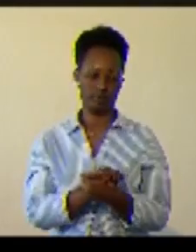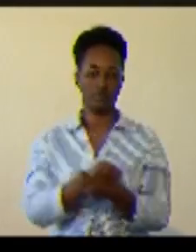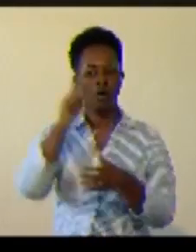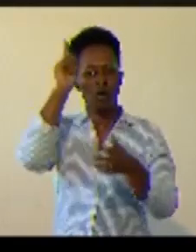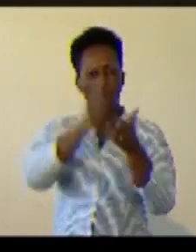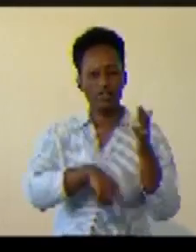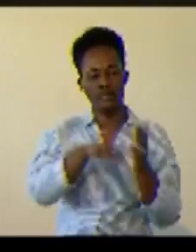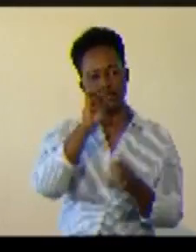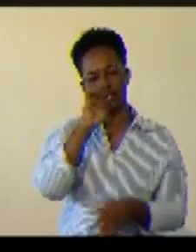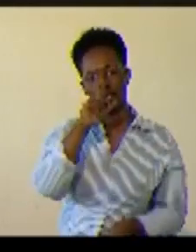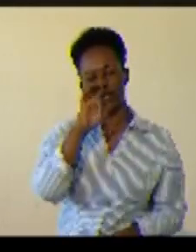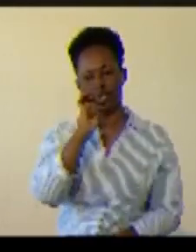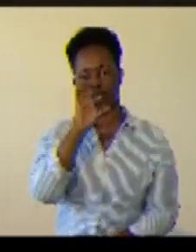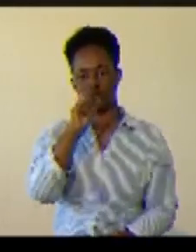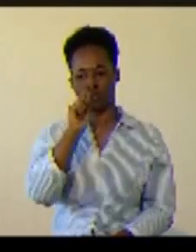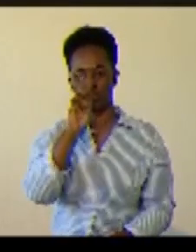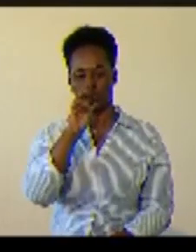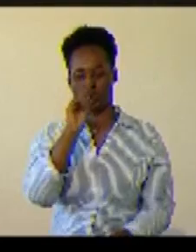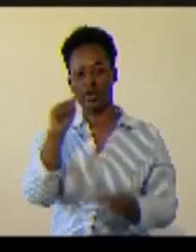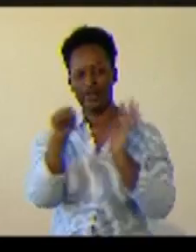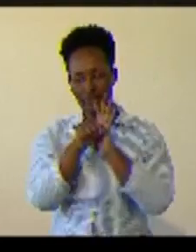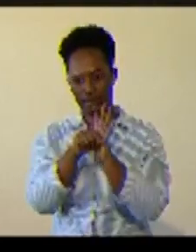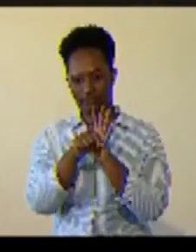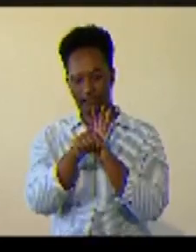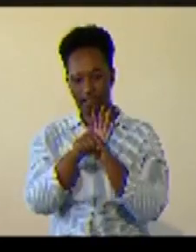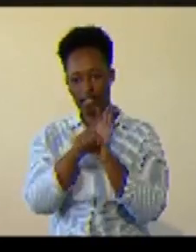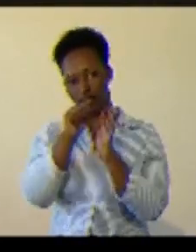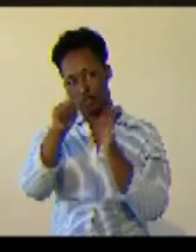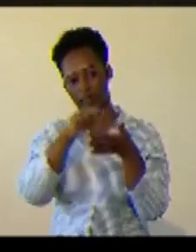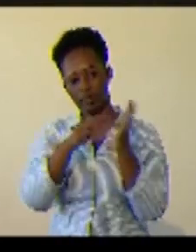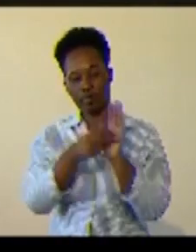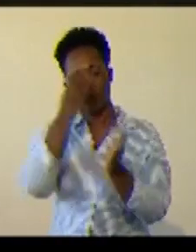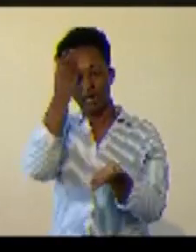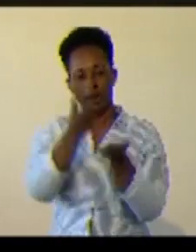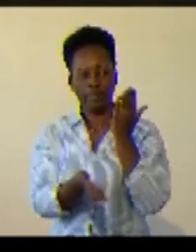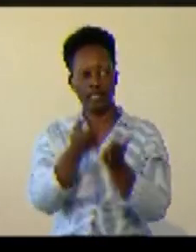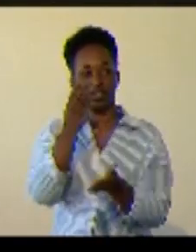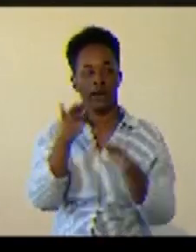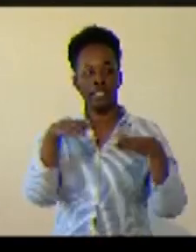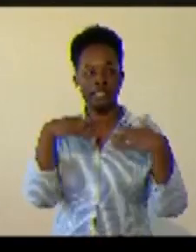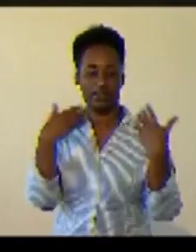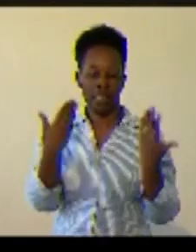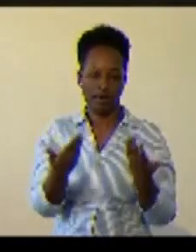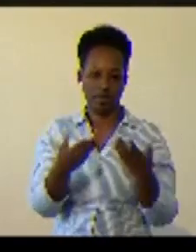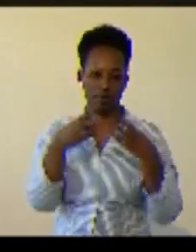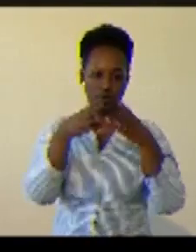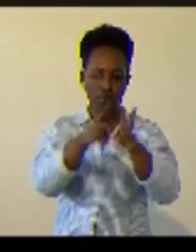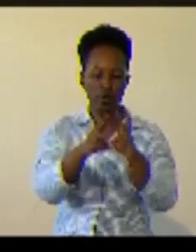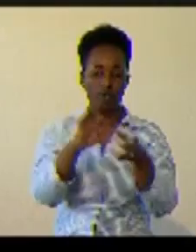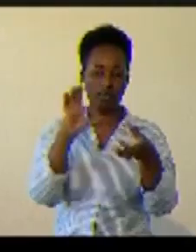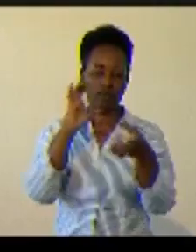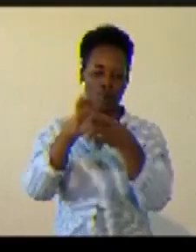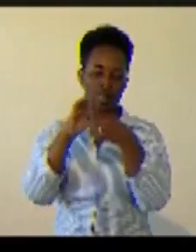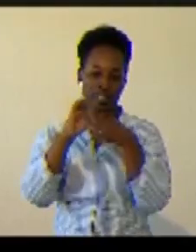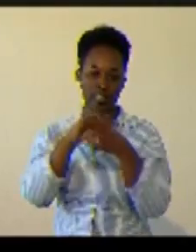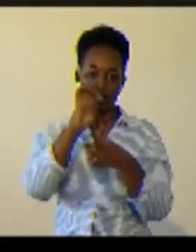electronegativity? Electronegativity means a measure of the tendency of attracting the electron